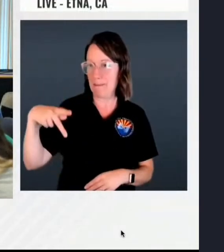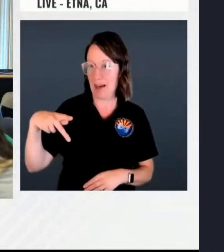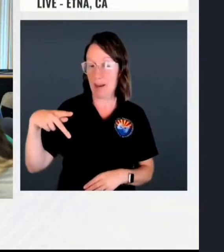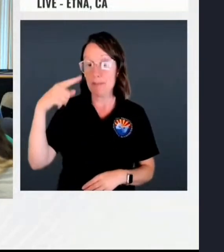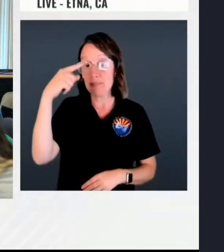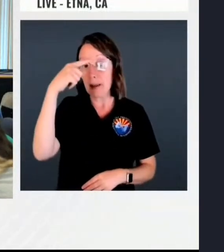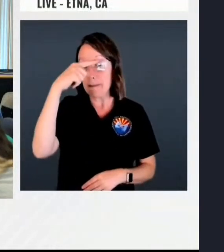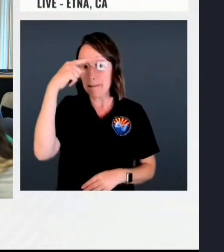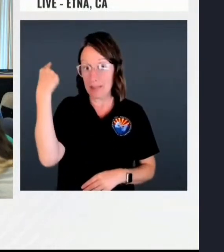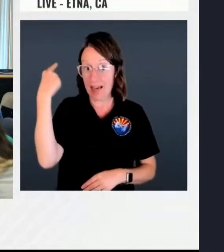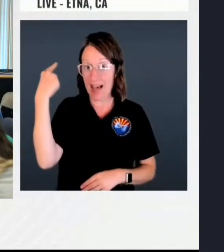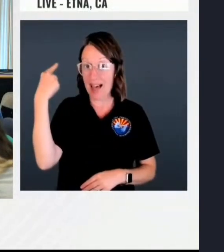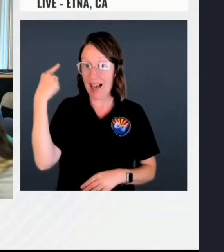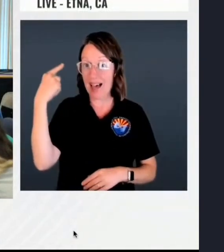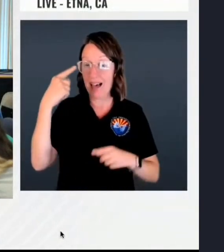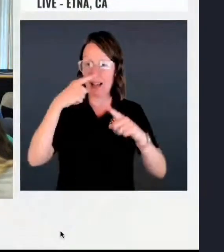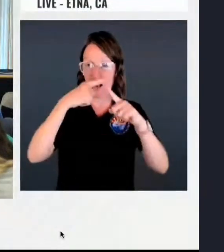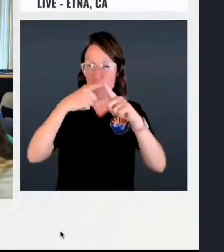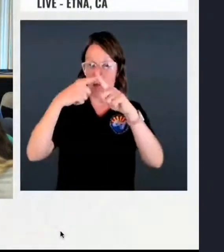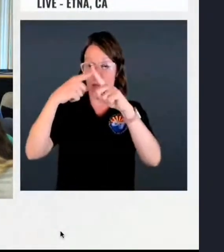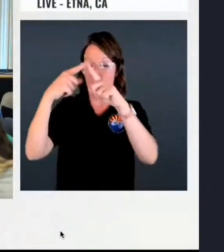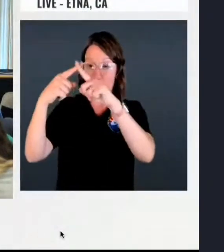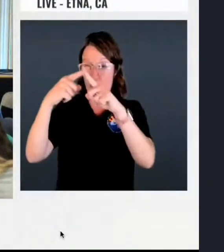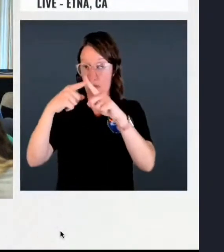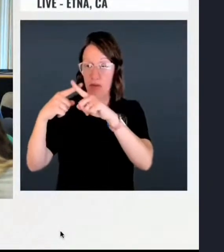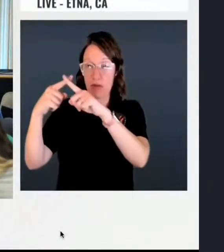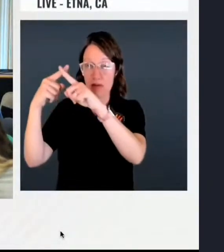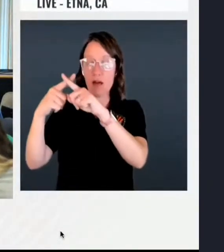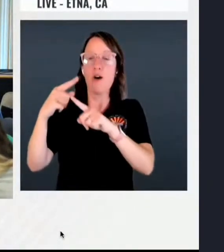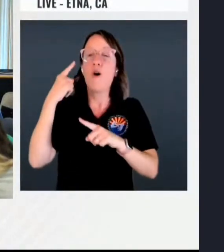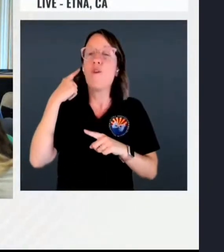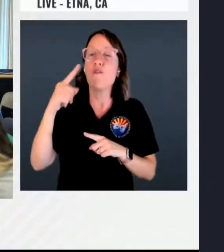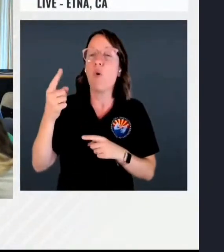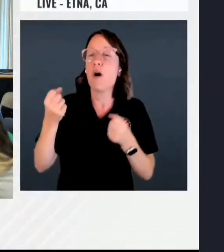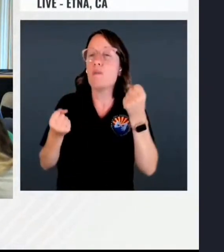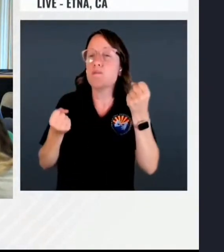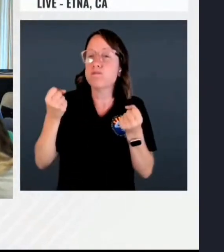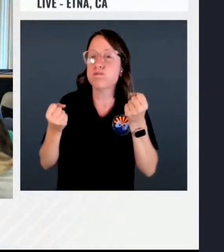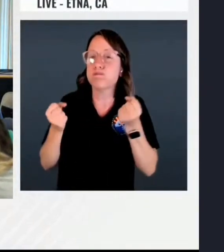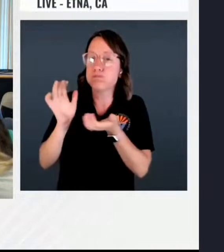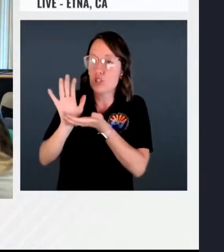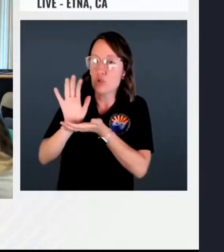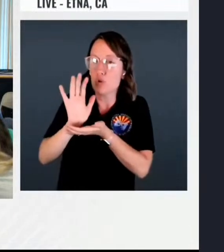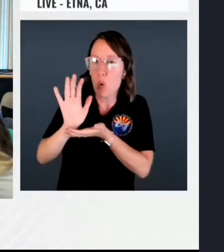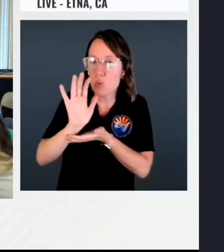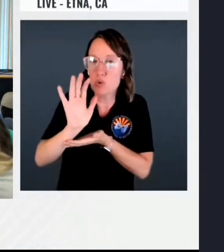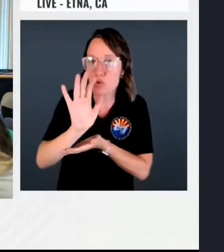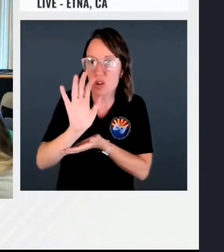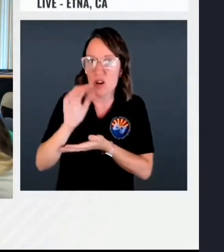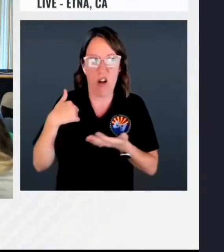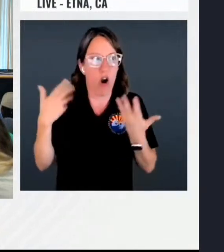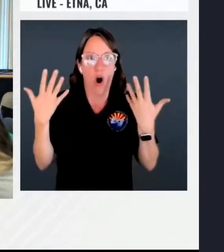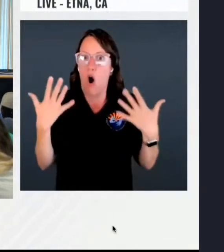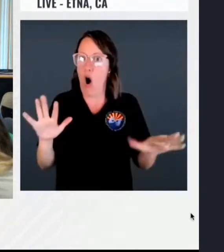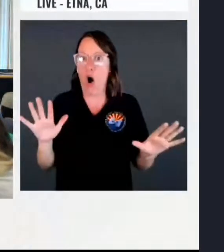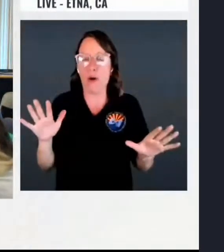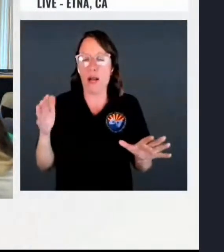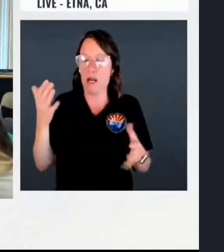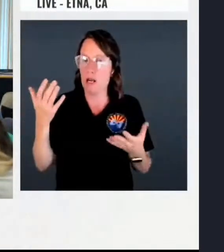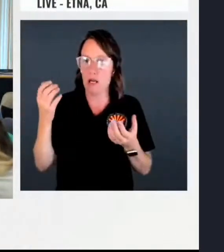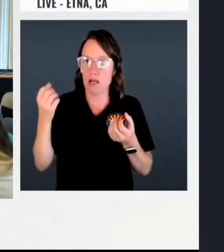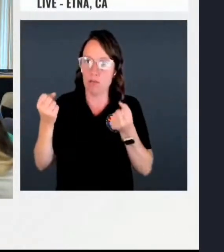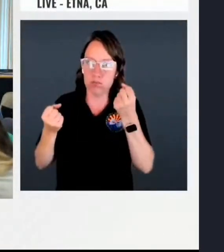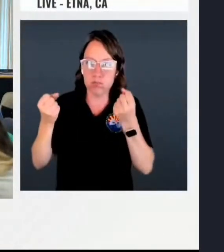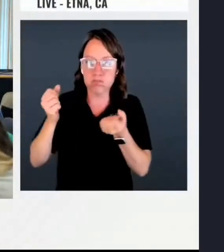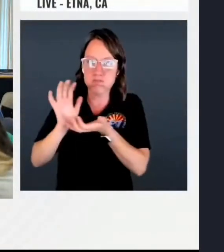have cross hatches, those are our dozer lines. Those are completed dozer lines that are in. So we try to get on top of